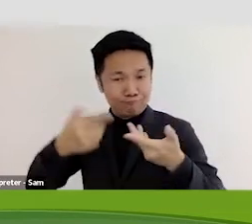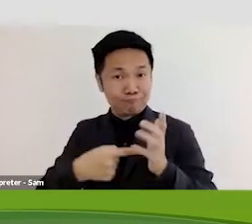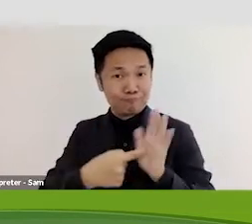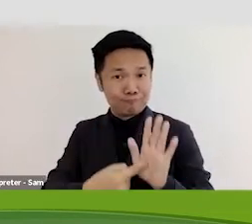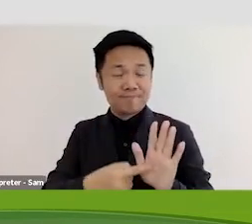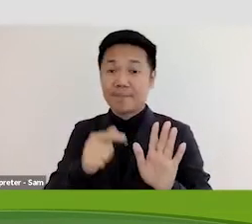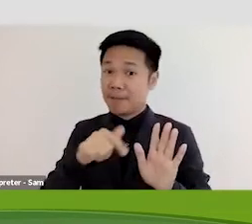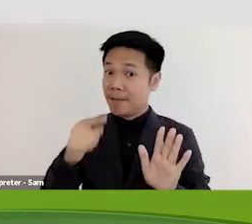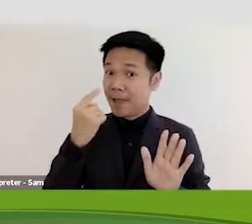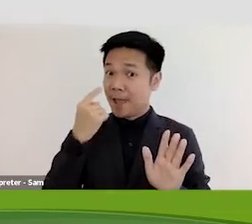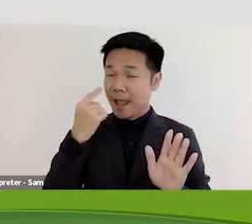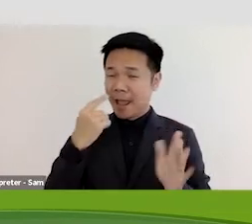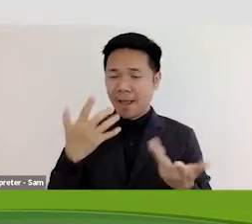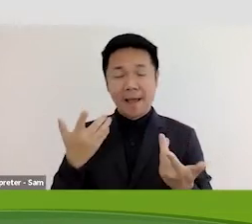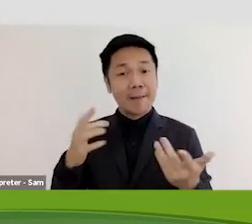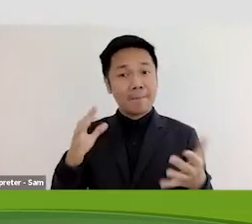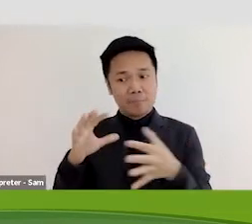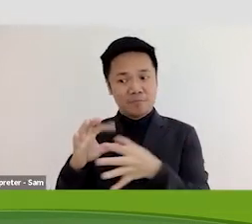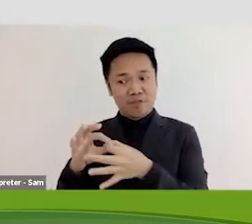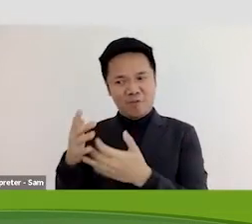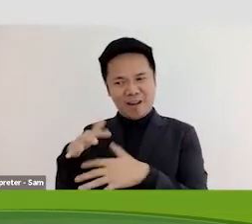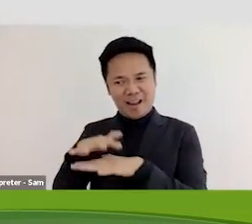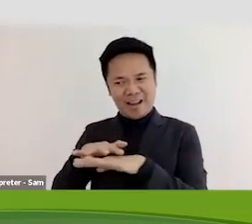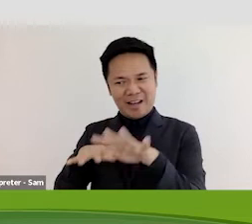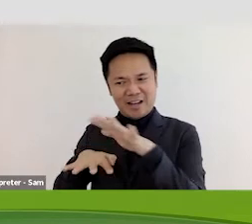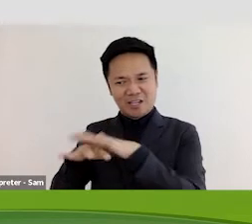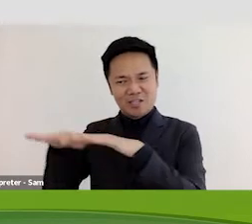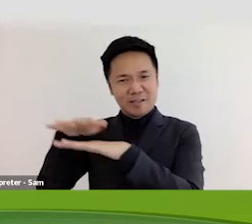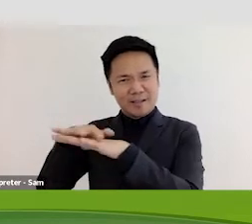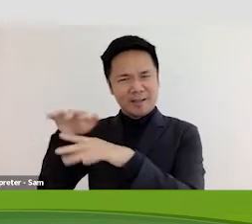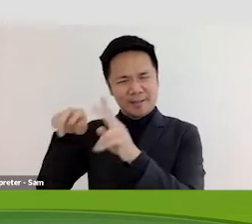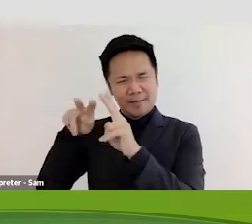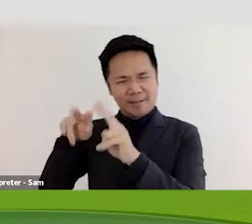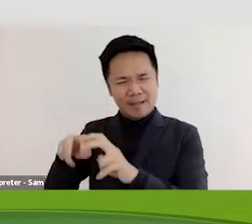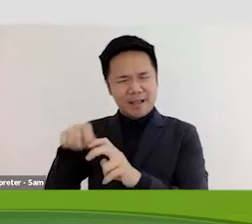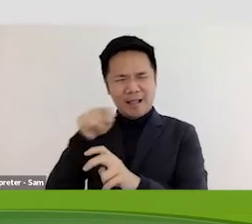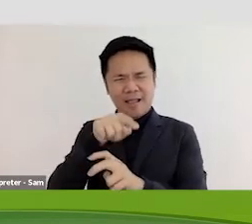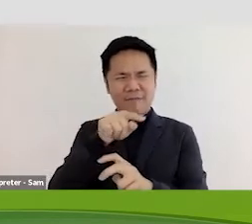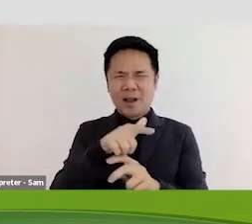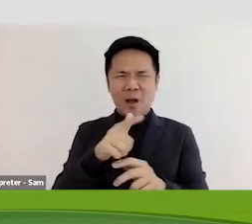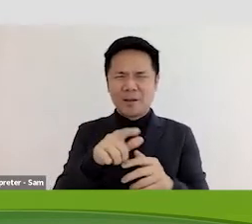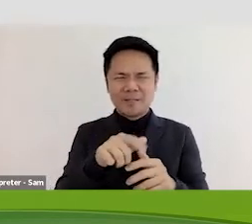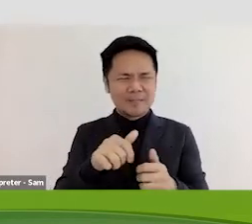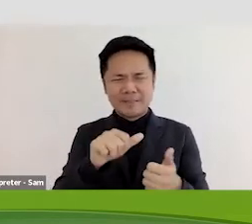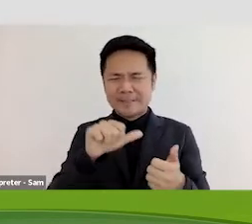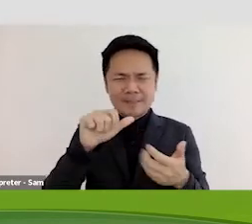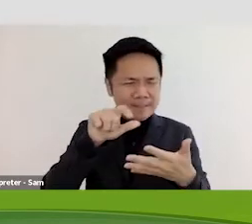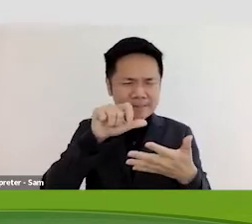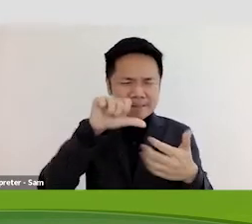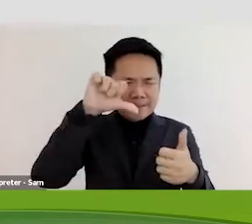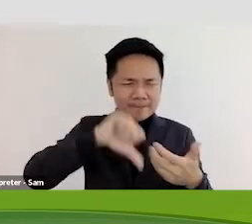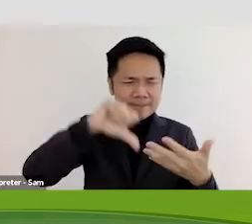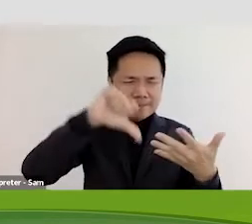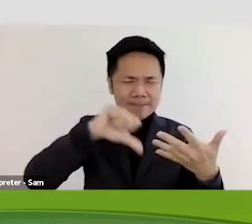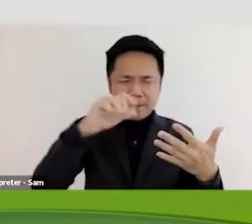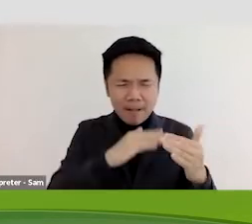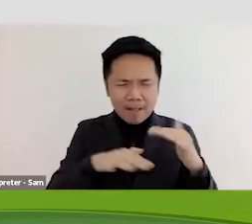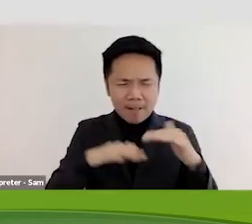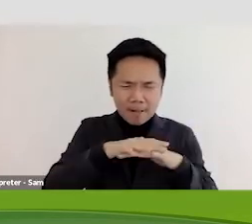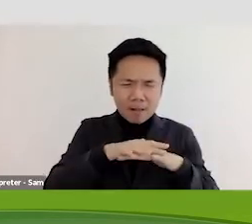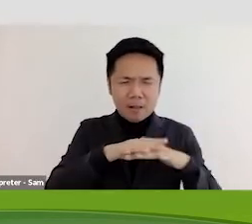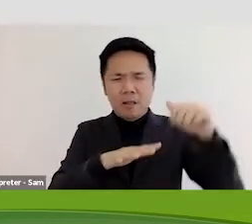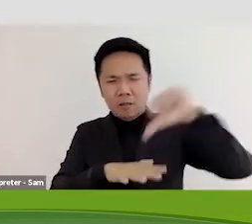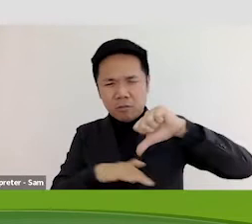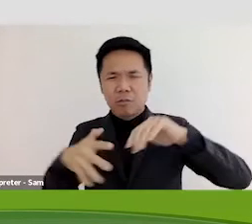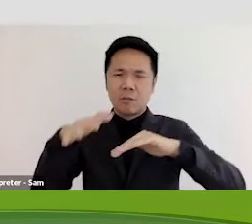an intersectional analysis of compounded risks due to the worsening impacts of the